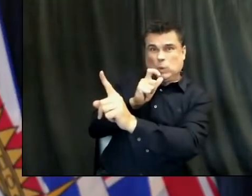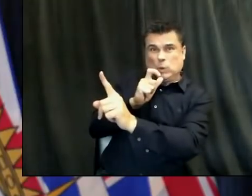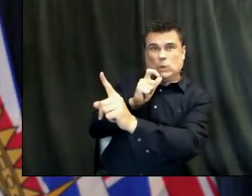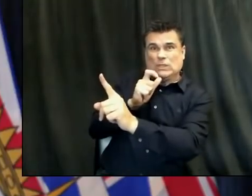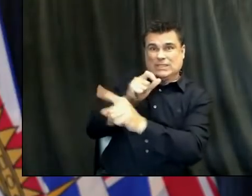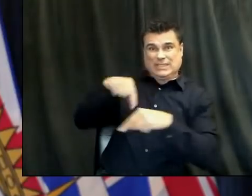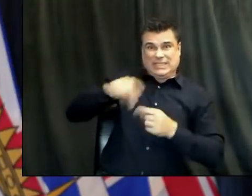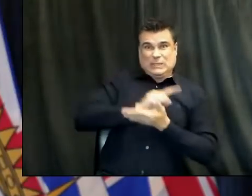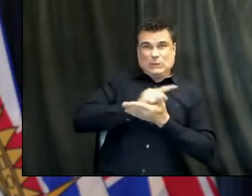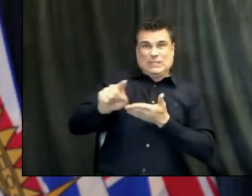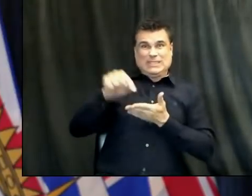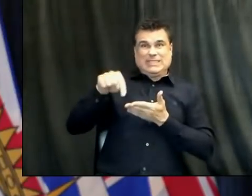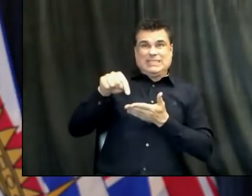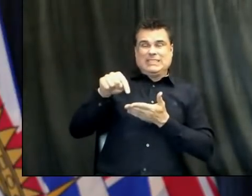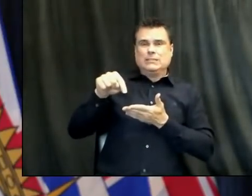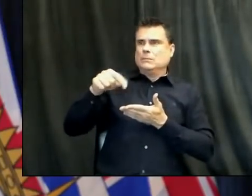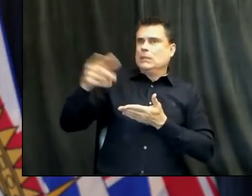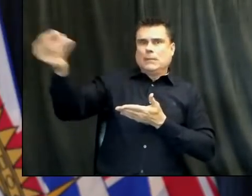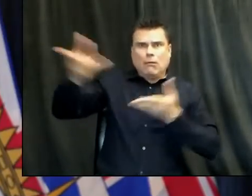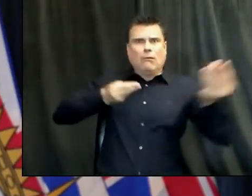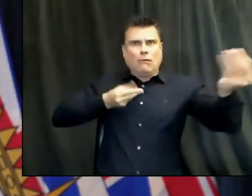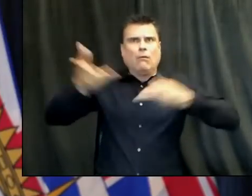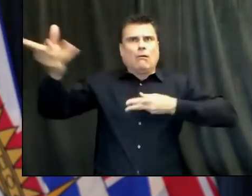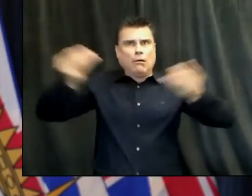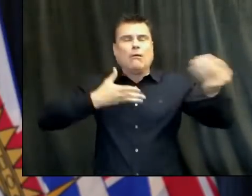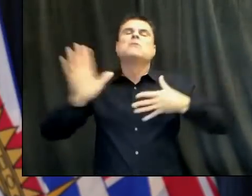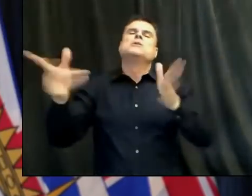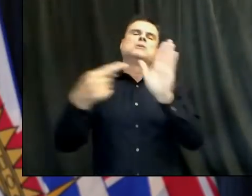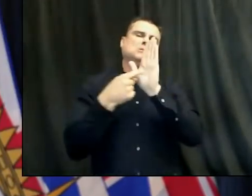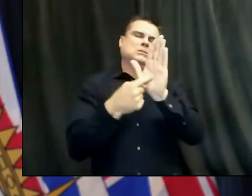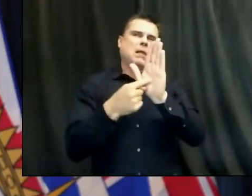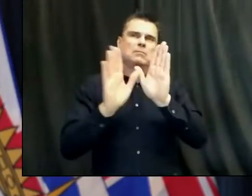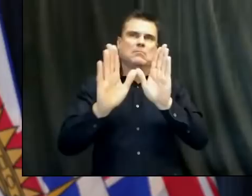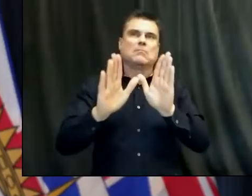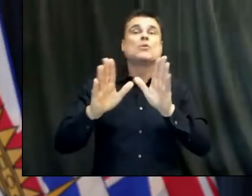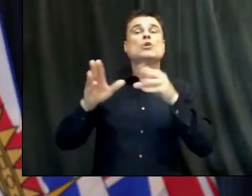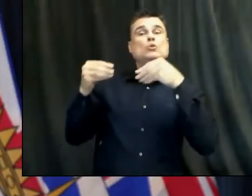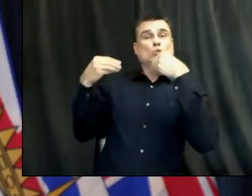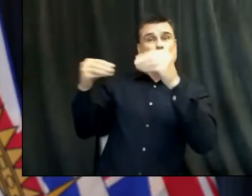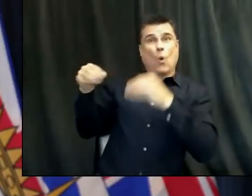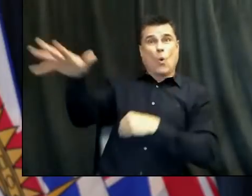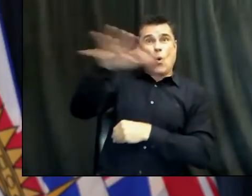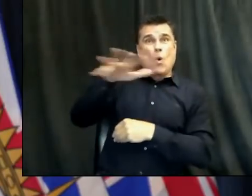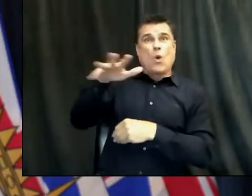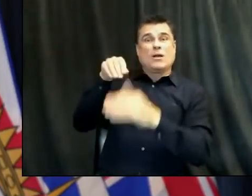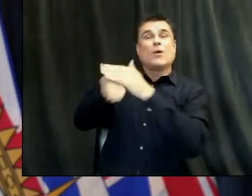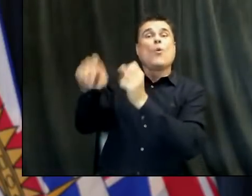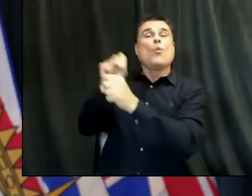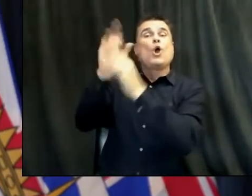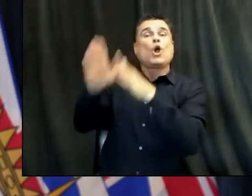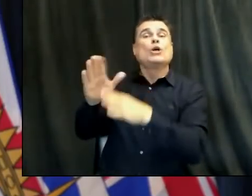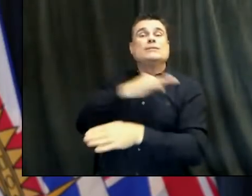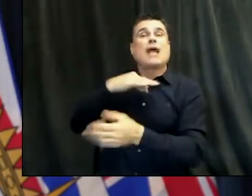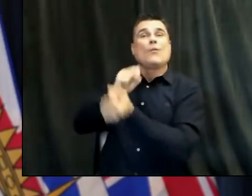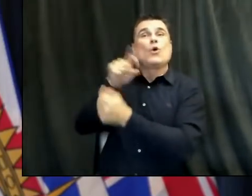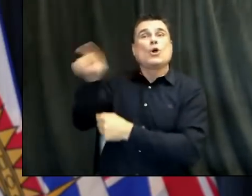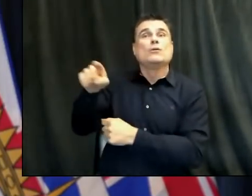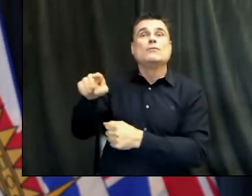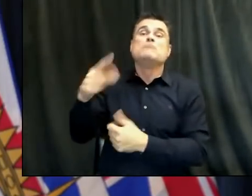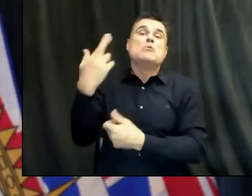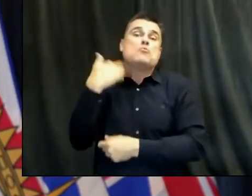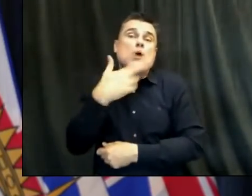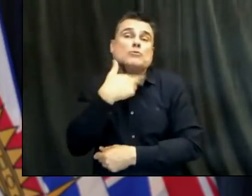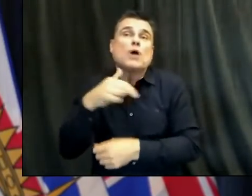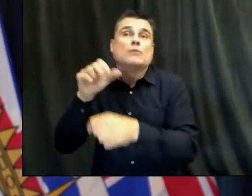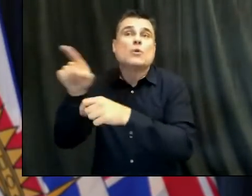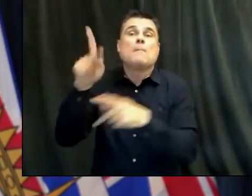me very concerned and sad, about store clerks and restaurant staff who have faced undeserved aggression from